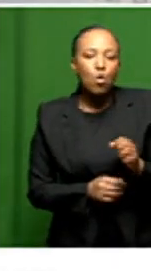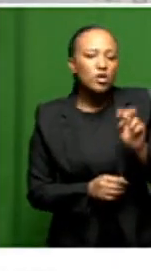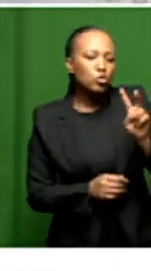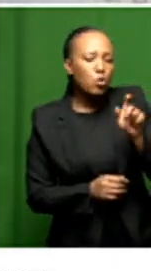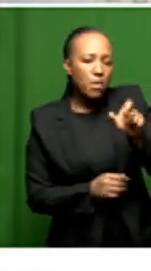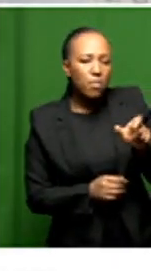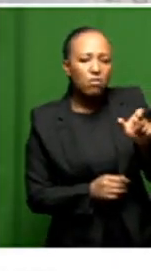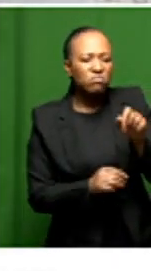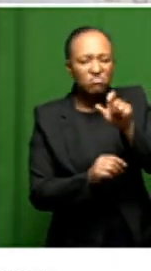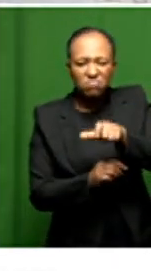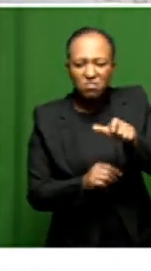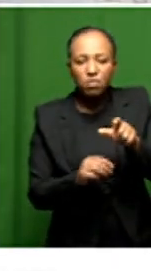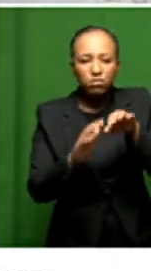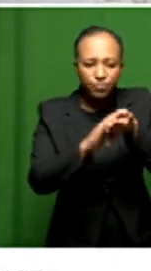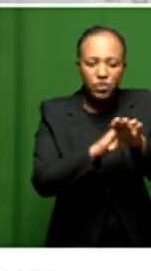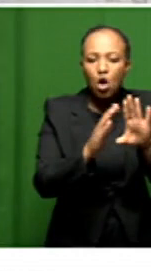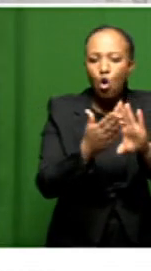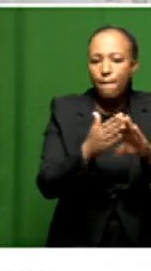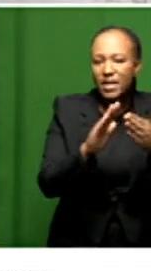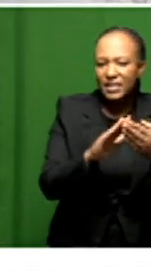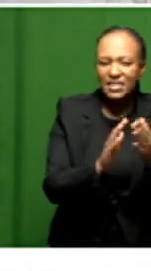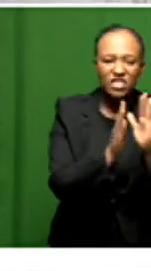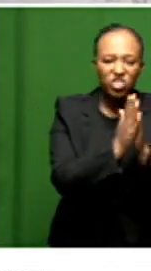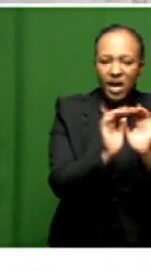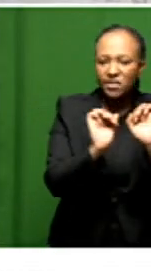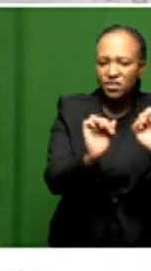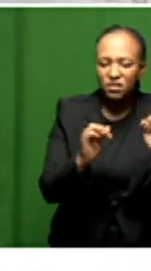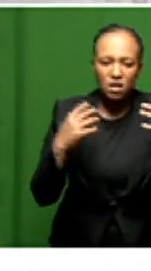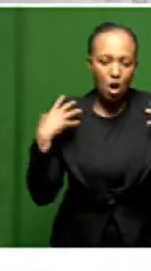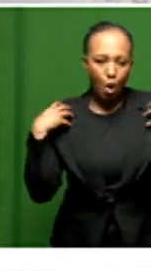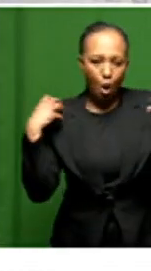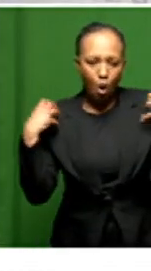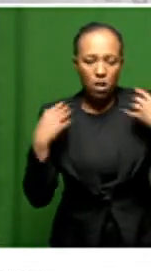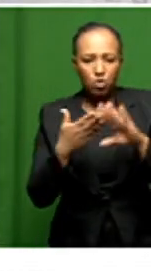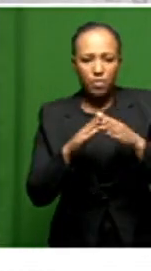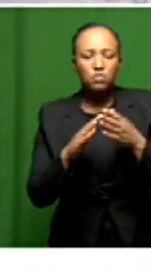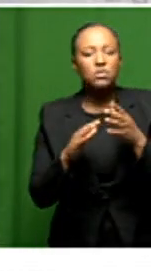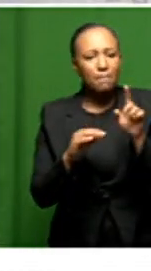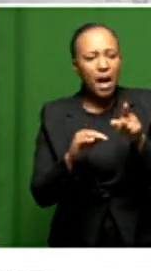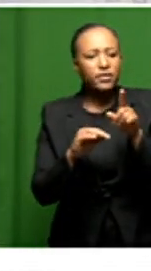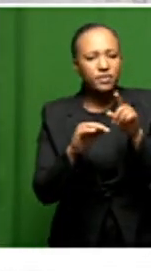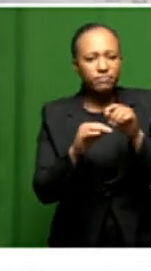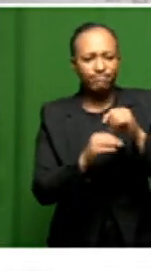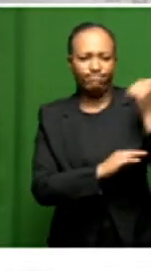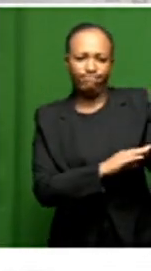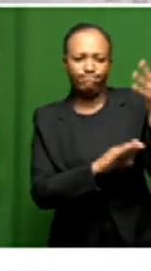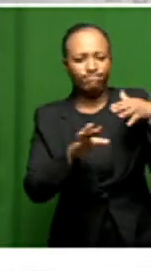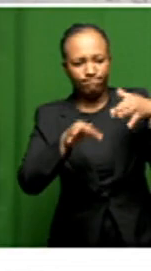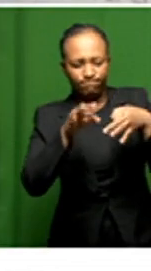their doorsteps, in their community halls, in their churches and mosques. That's where we need to bring this real